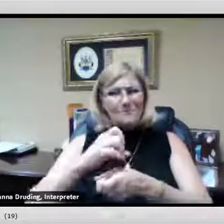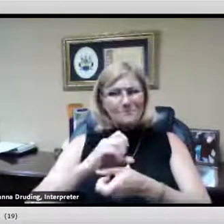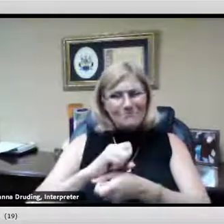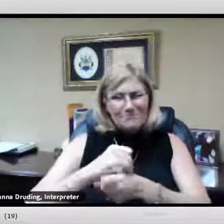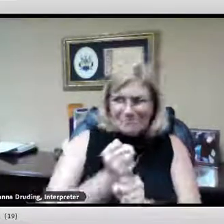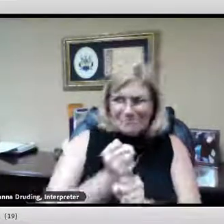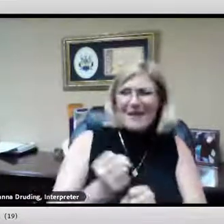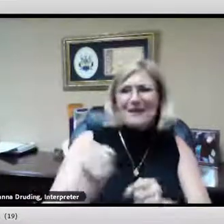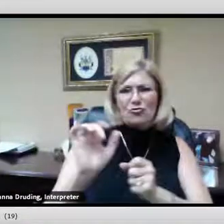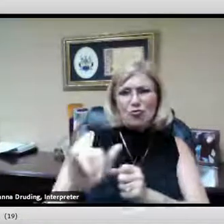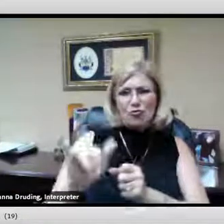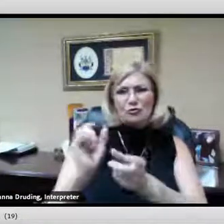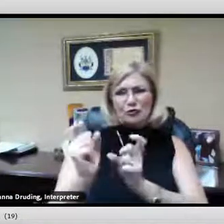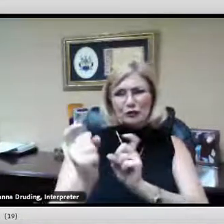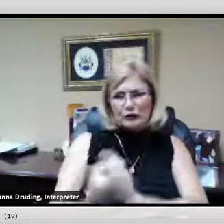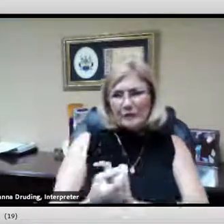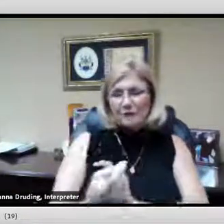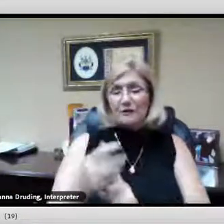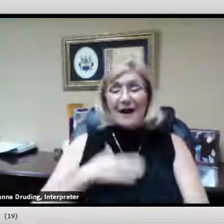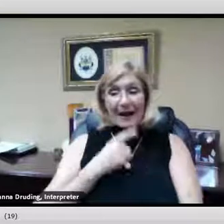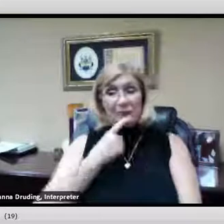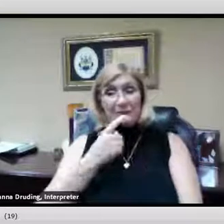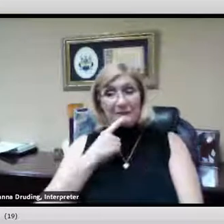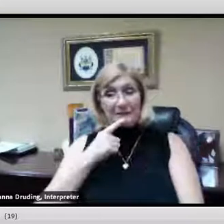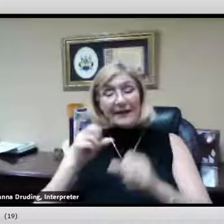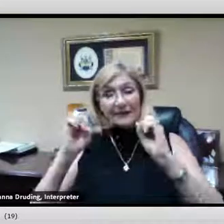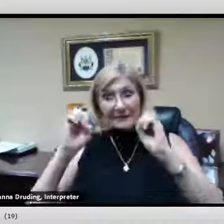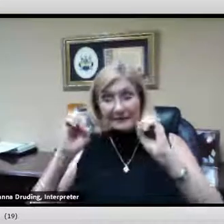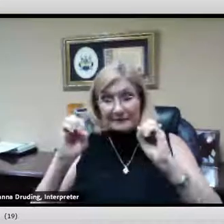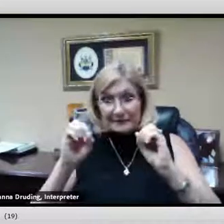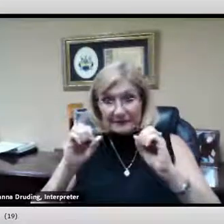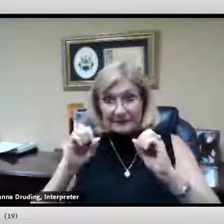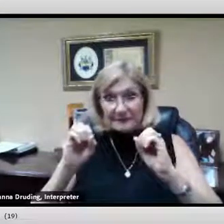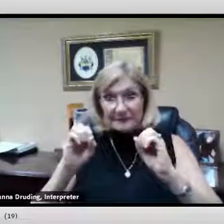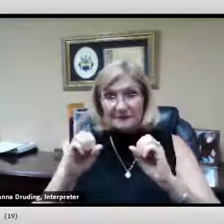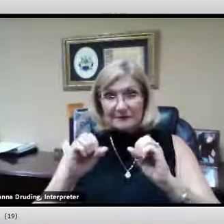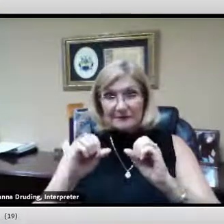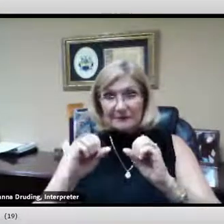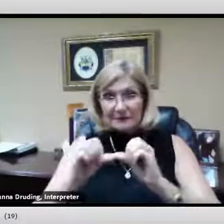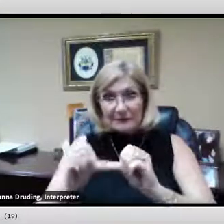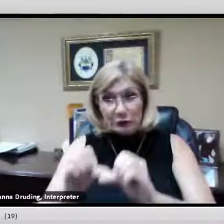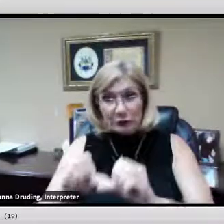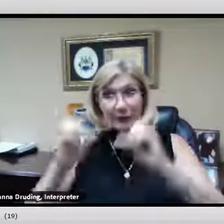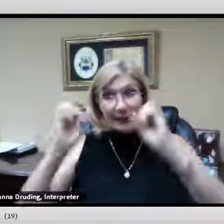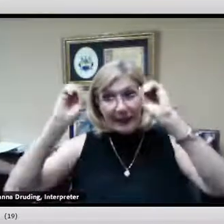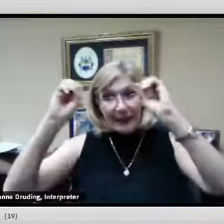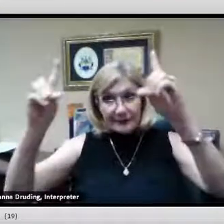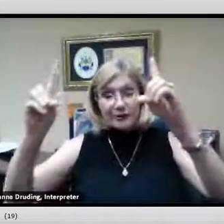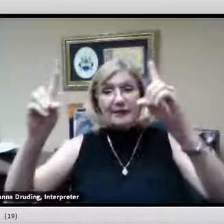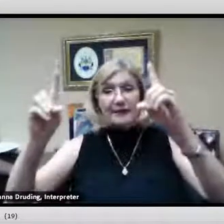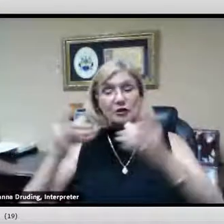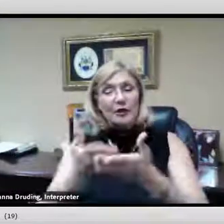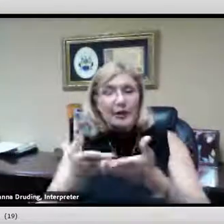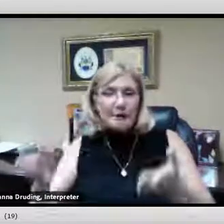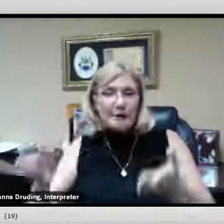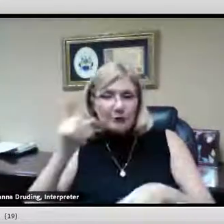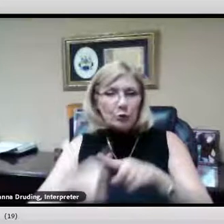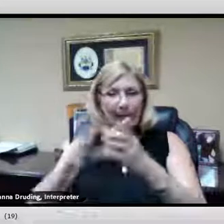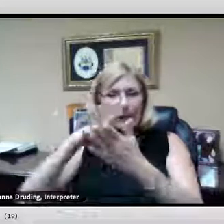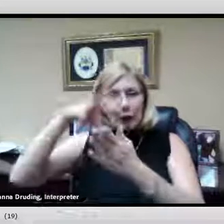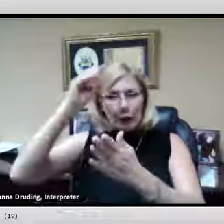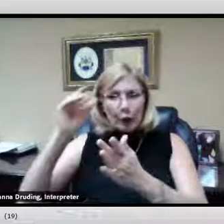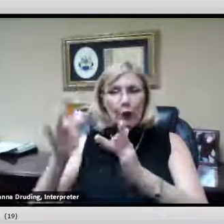Um, I would say that continuing education too is very, very important. The things that you can't learn online, the things that have to do